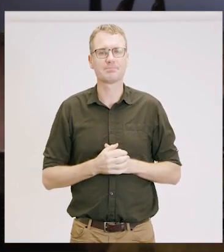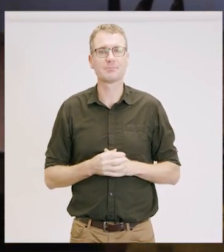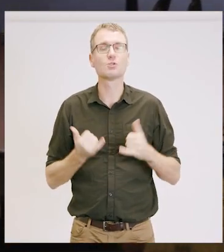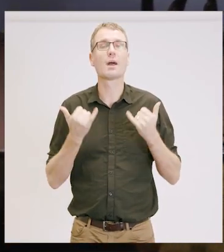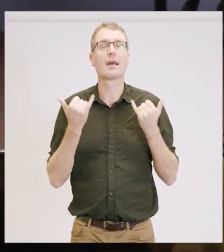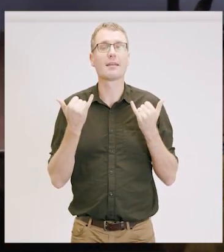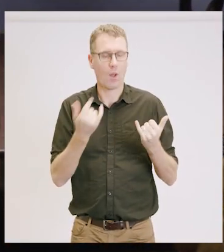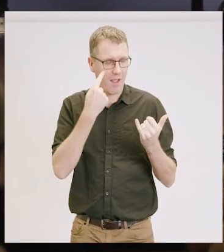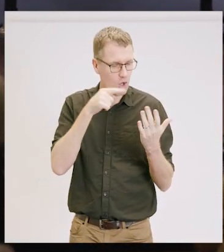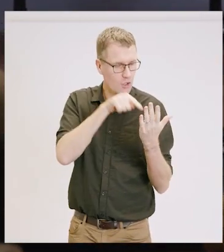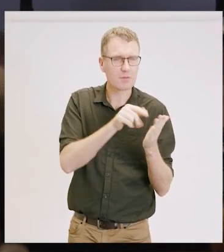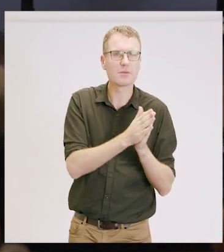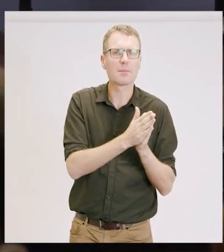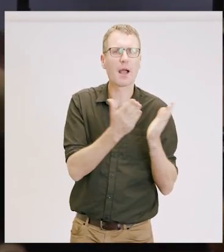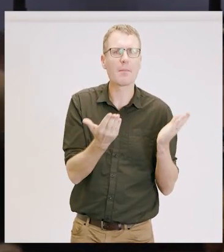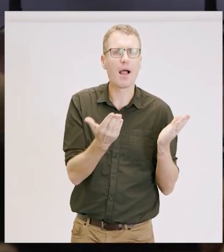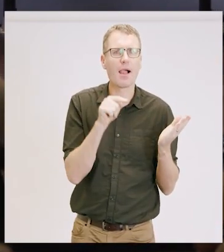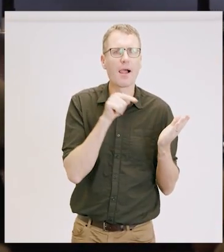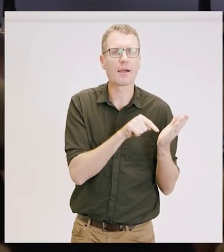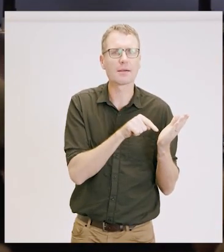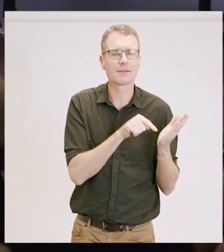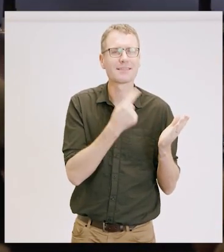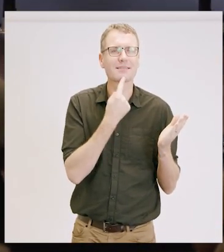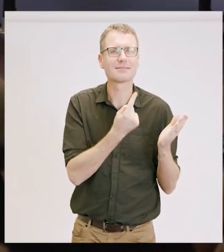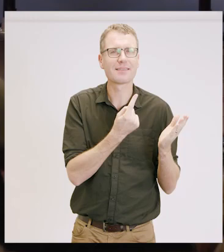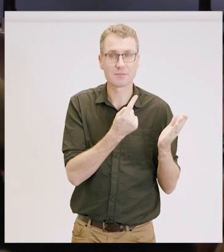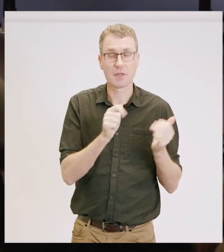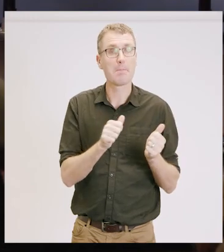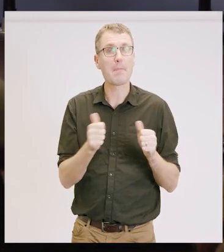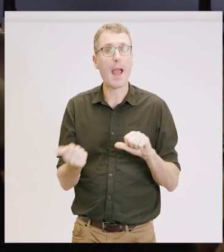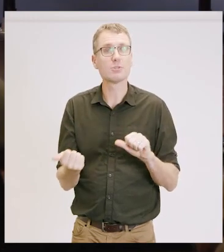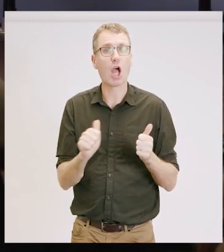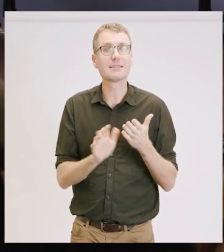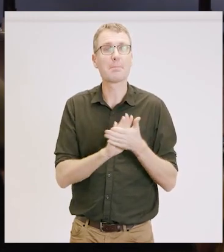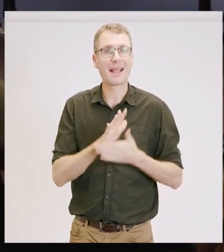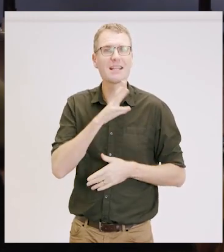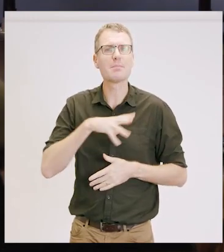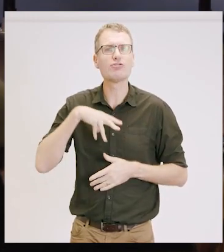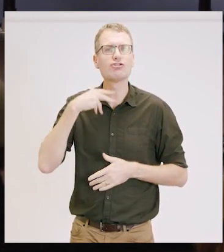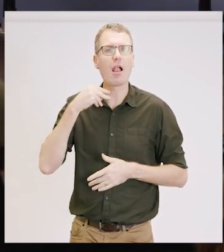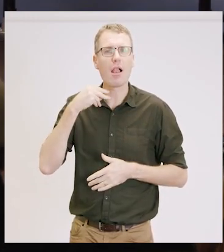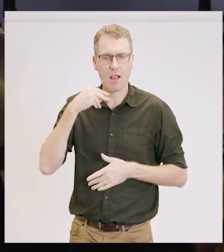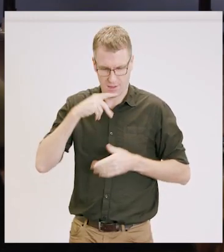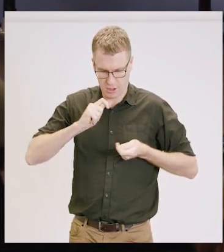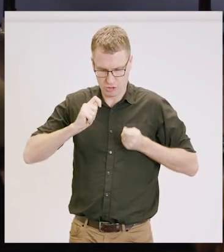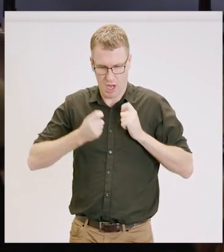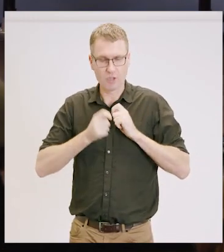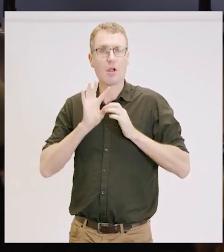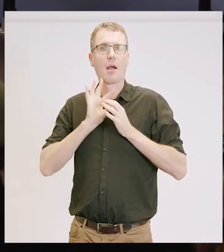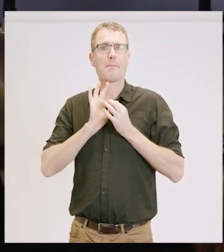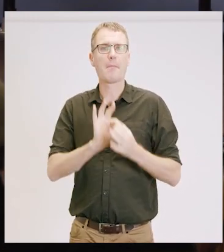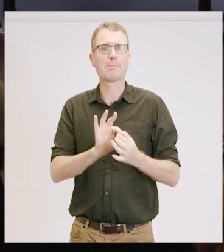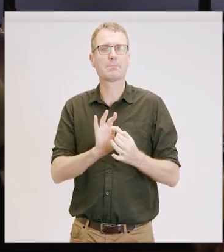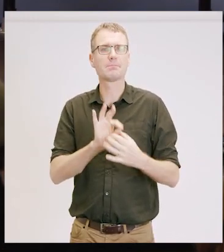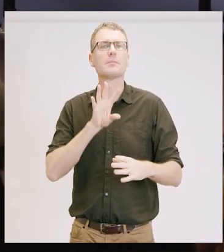it's described as being something that spiritually happens to us that joins us with the rest of